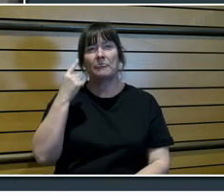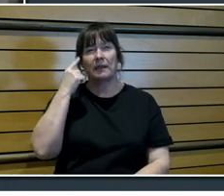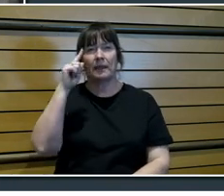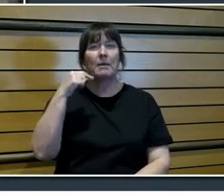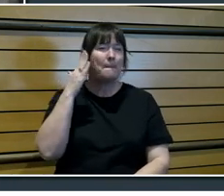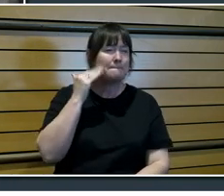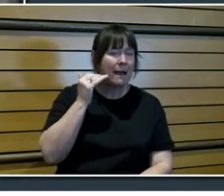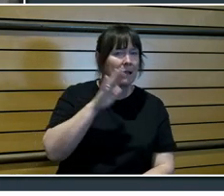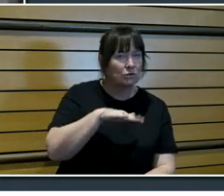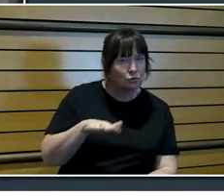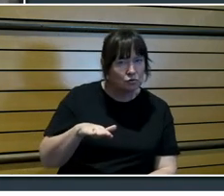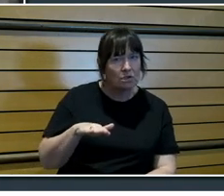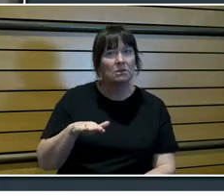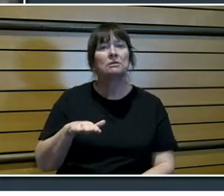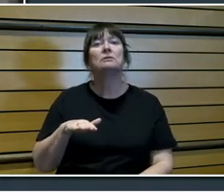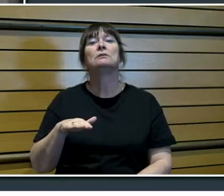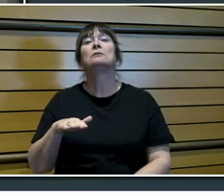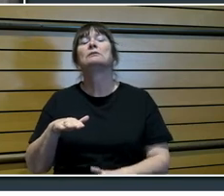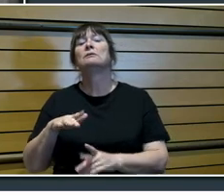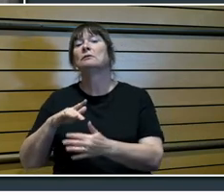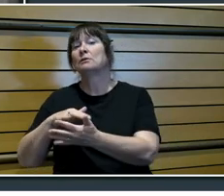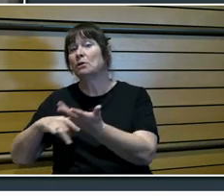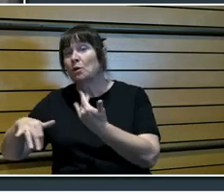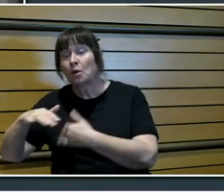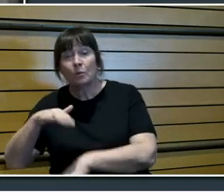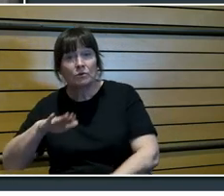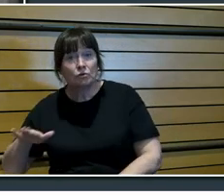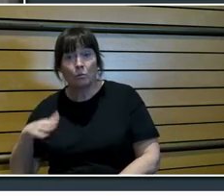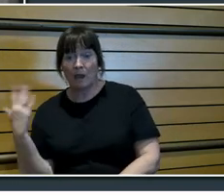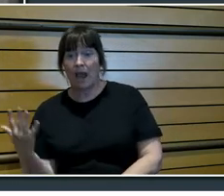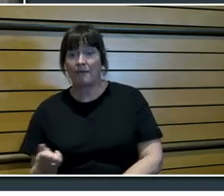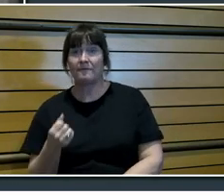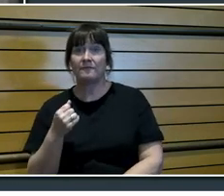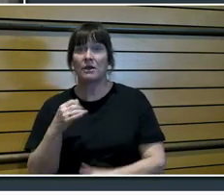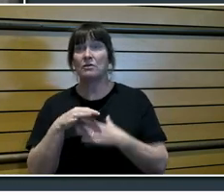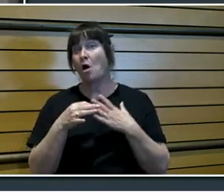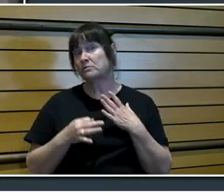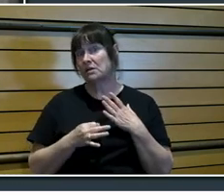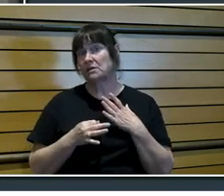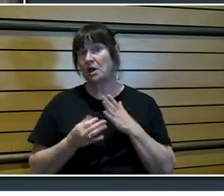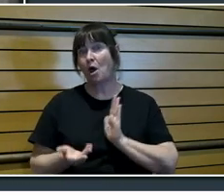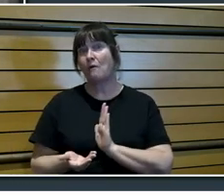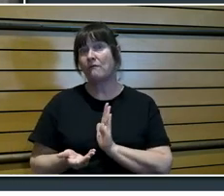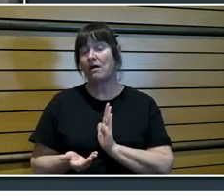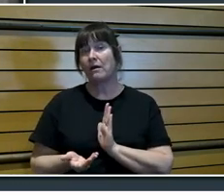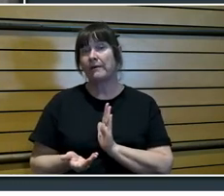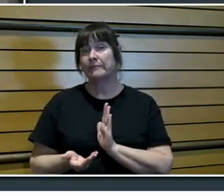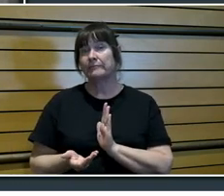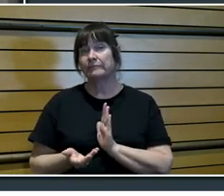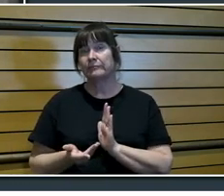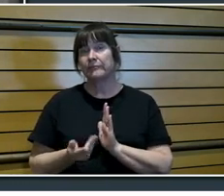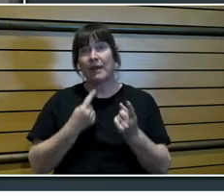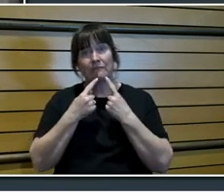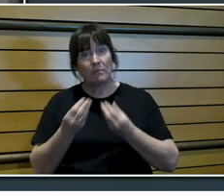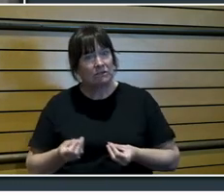Pākehā children and Tauiwi children. We have the choice of adding to them being informed